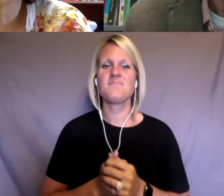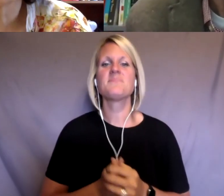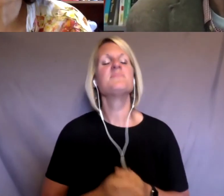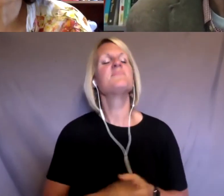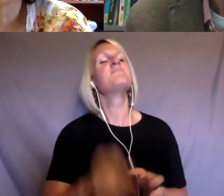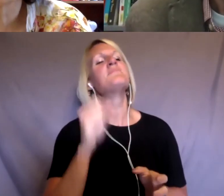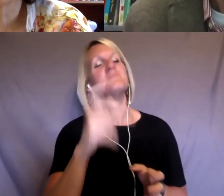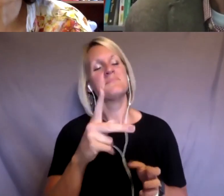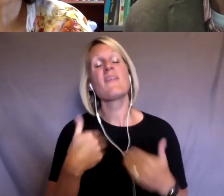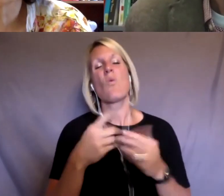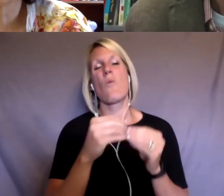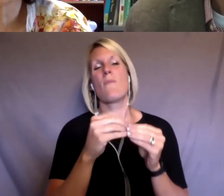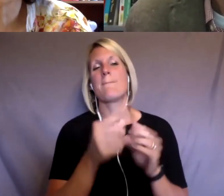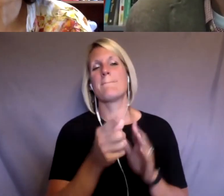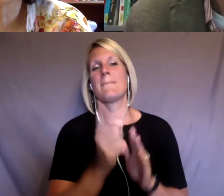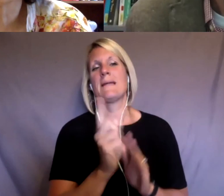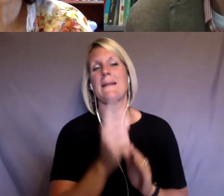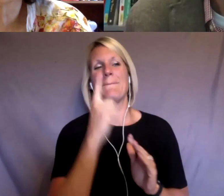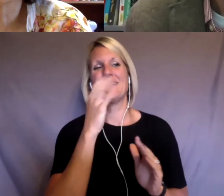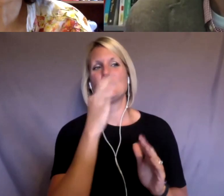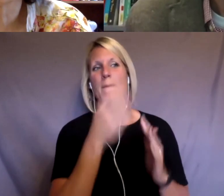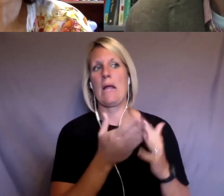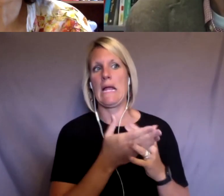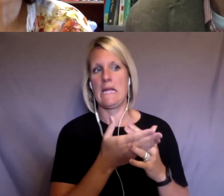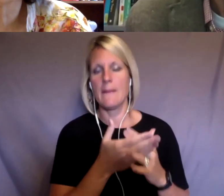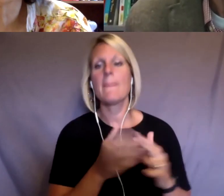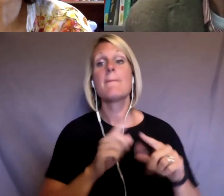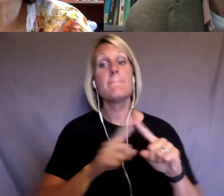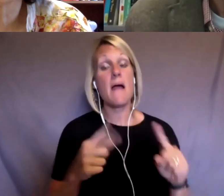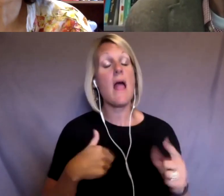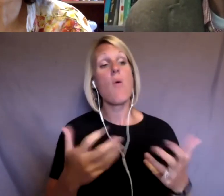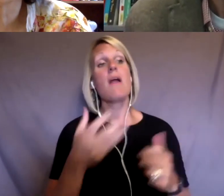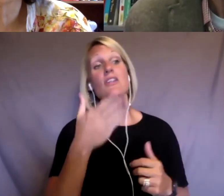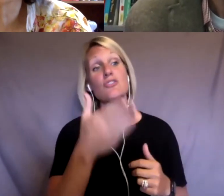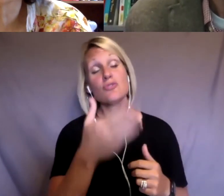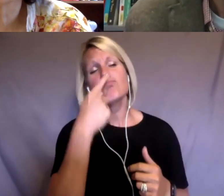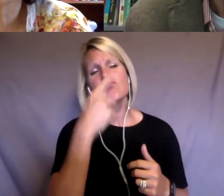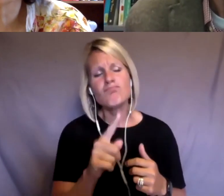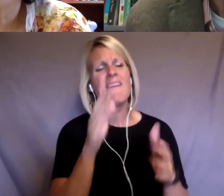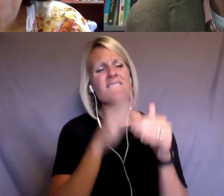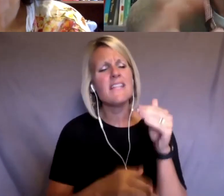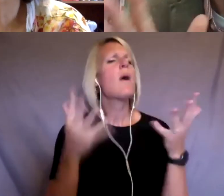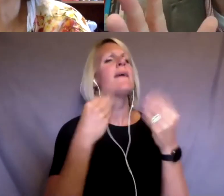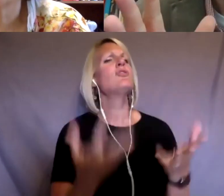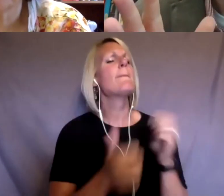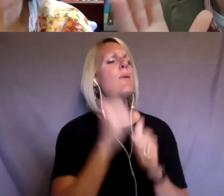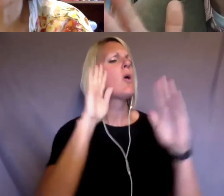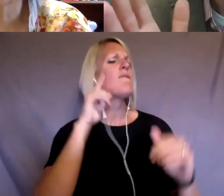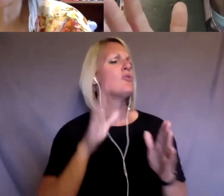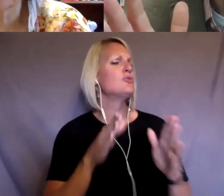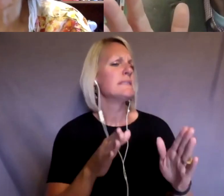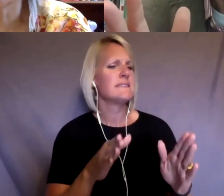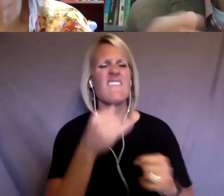getting to break time, but I wanted you to finish on what gives you the most hope for our streets. A final thought on that